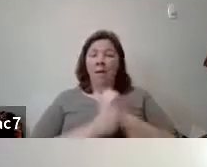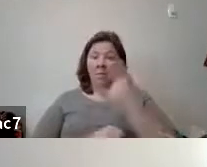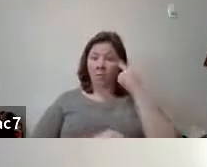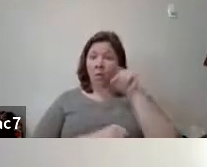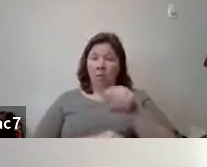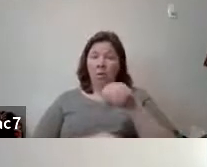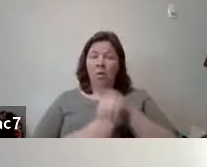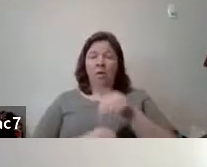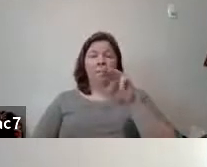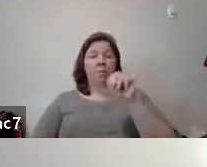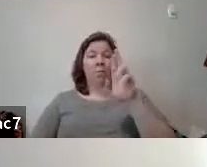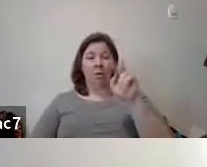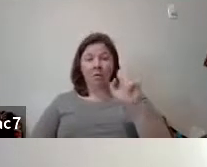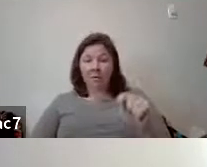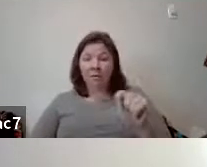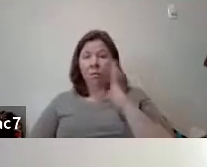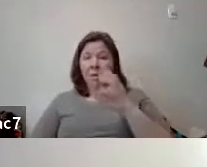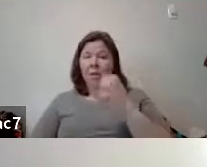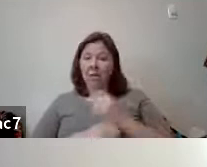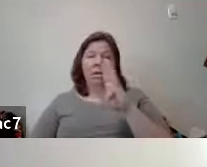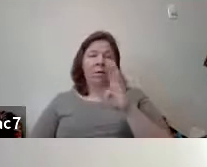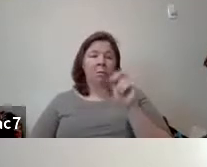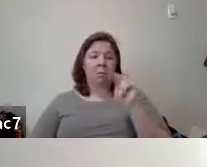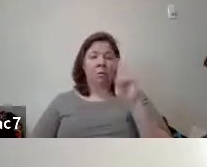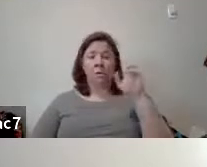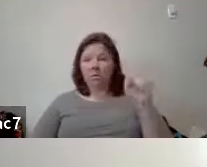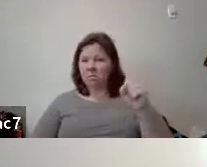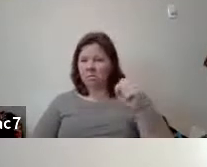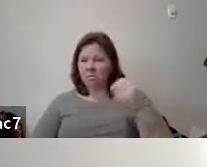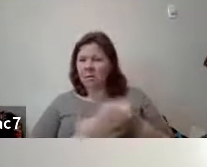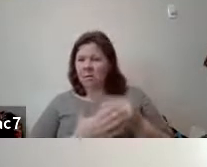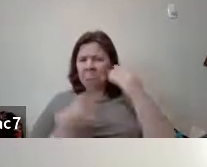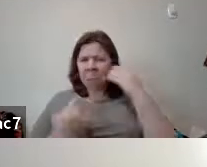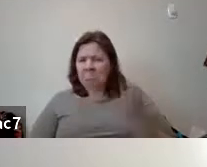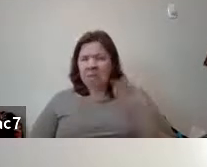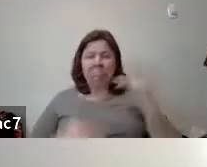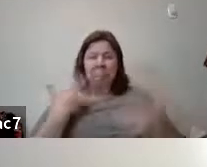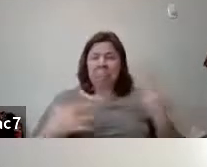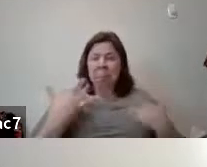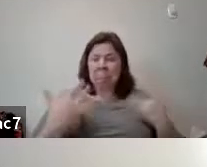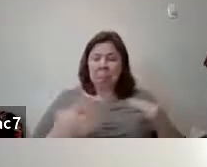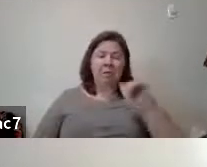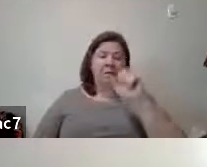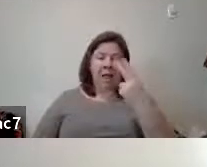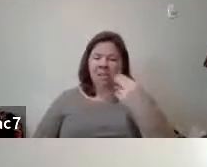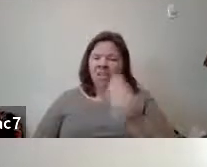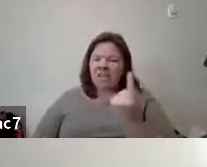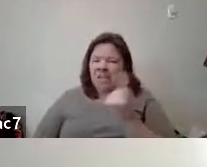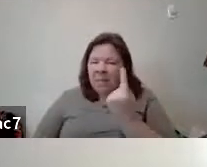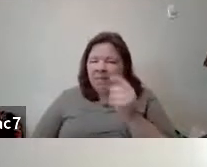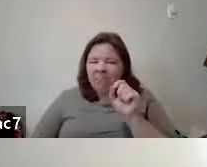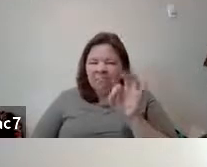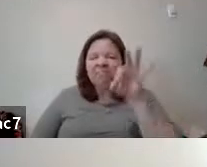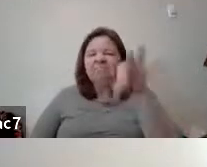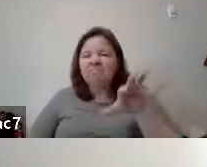marketing campaigns, we're going to get a bonus. So I have no idea what that bonus is, but it's exciting. Ash there's always something to